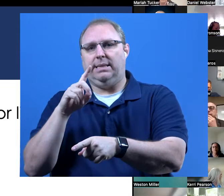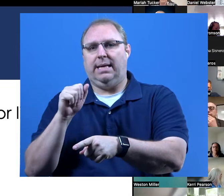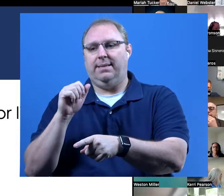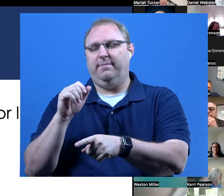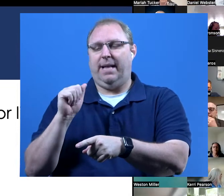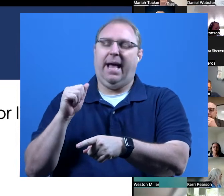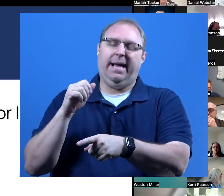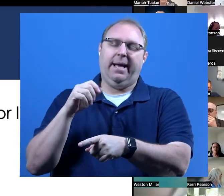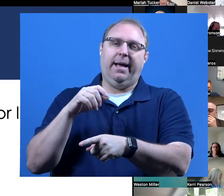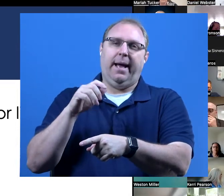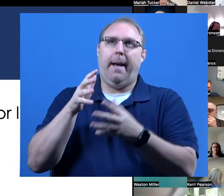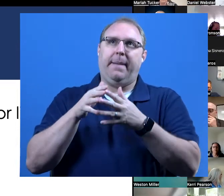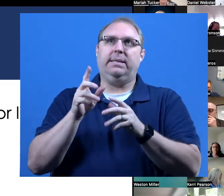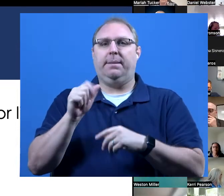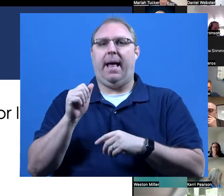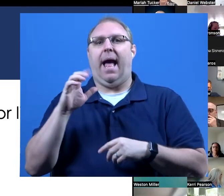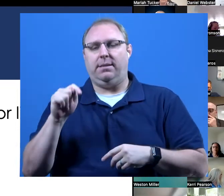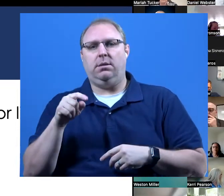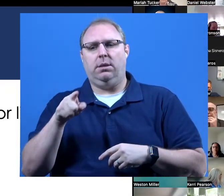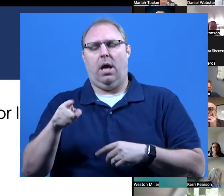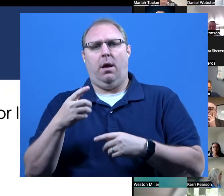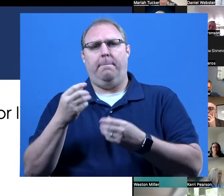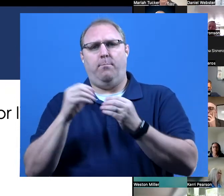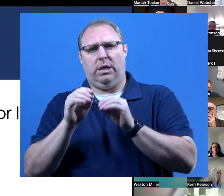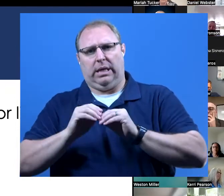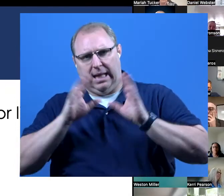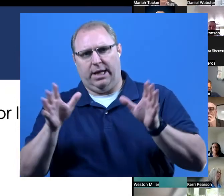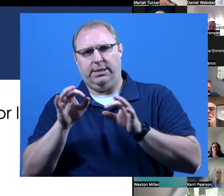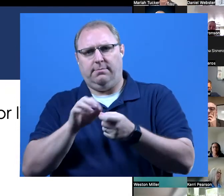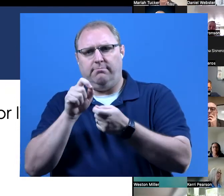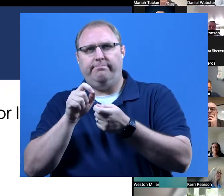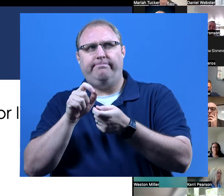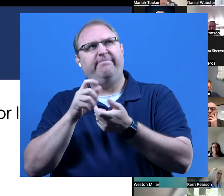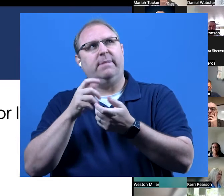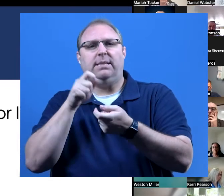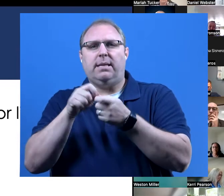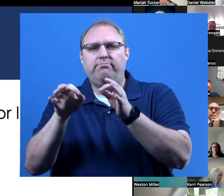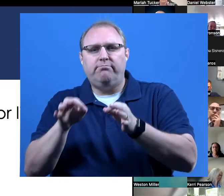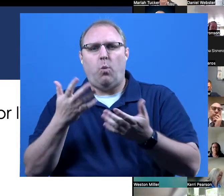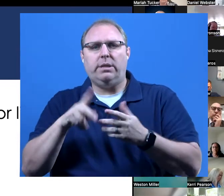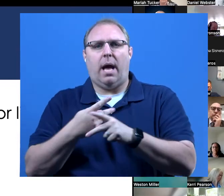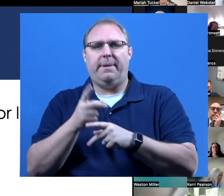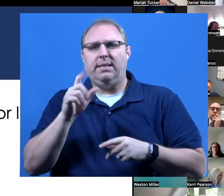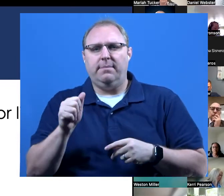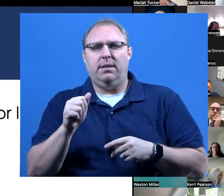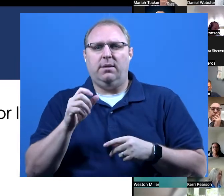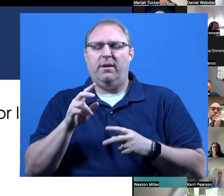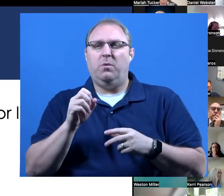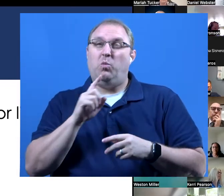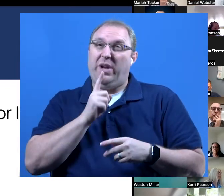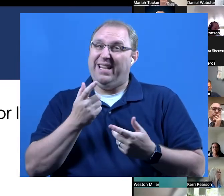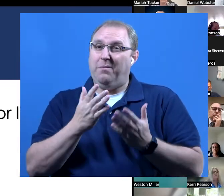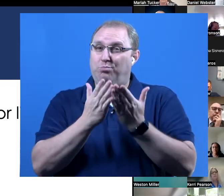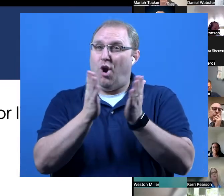So it's a pretty broad spectrum of what is considered a disability. And again, that's where HR